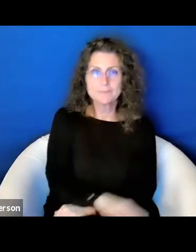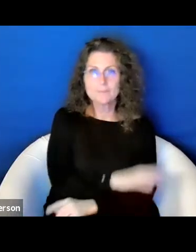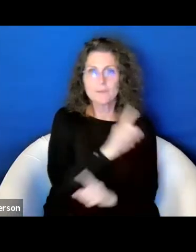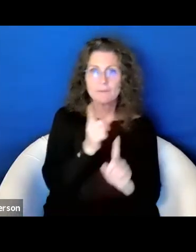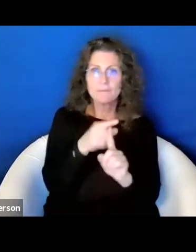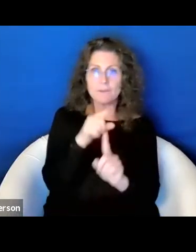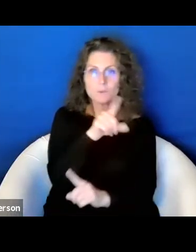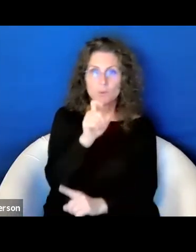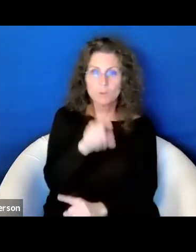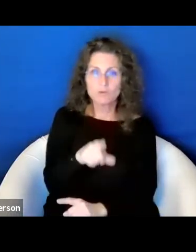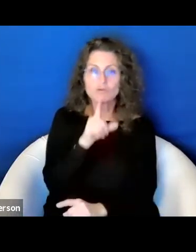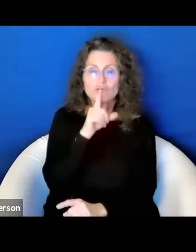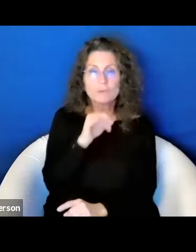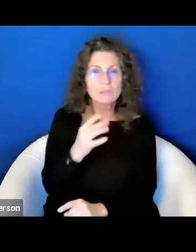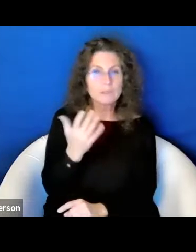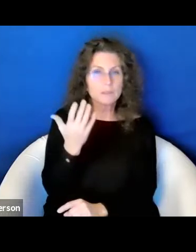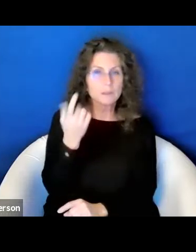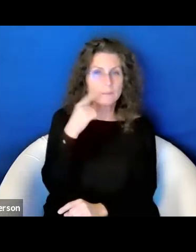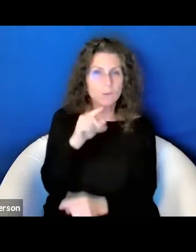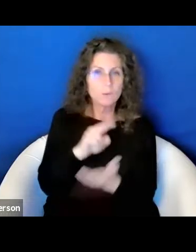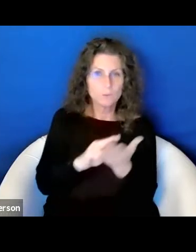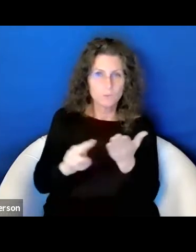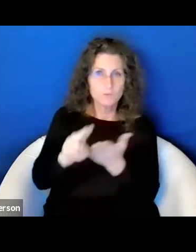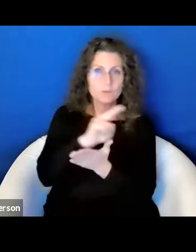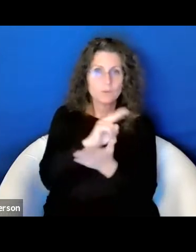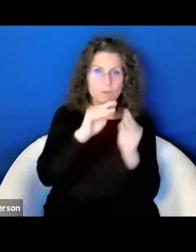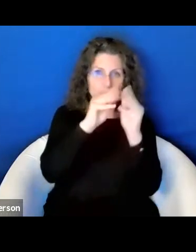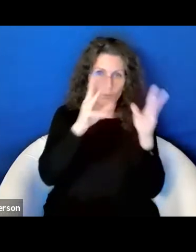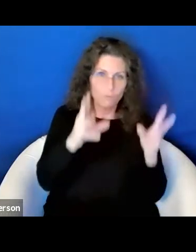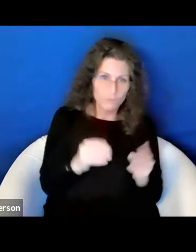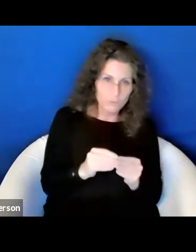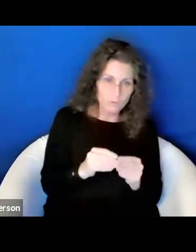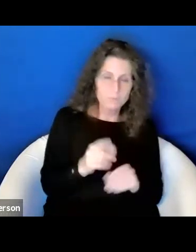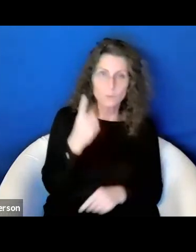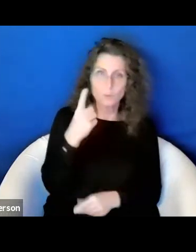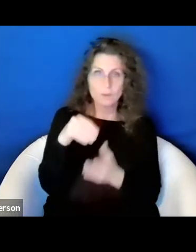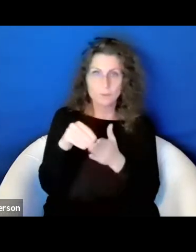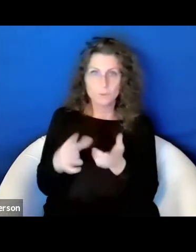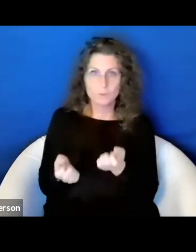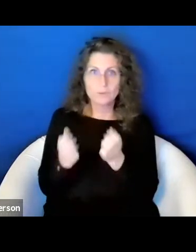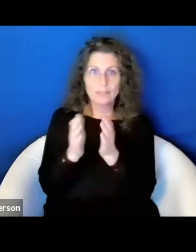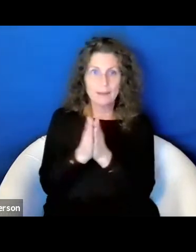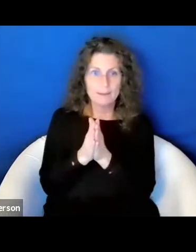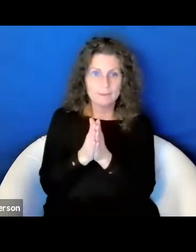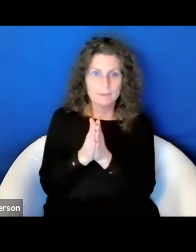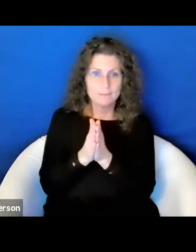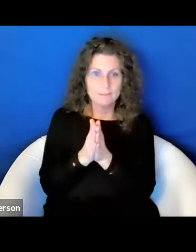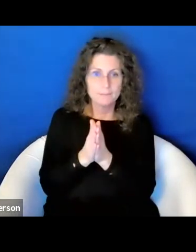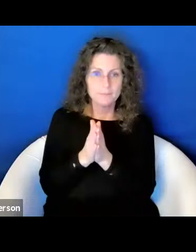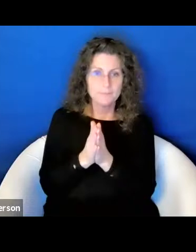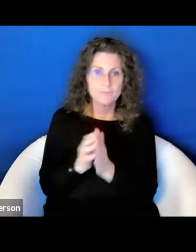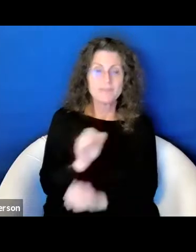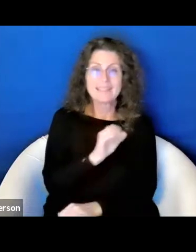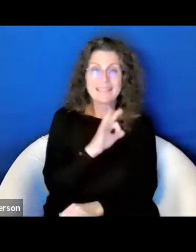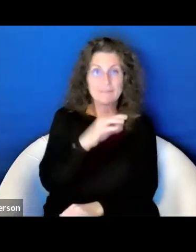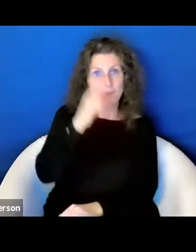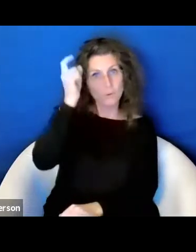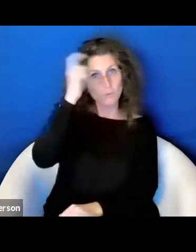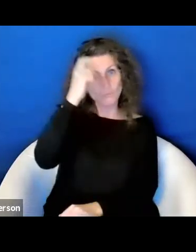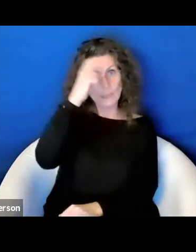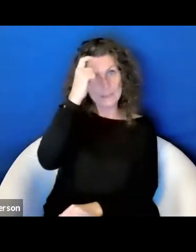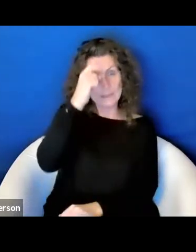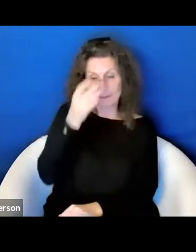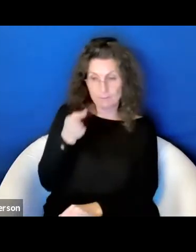really directed more to the university. A student asked, what happens if students in one of the residences